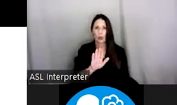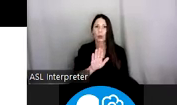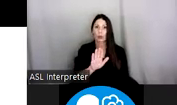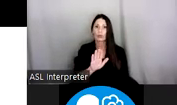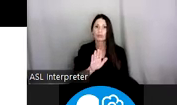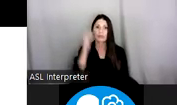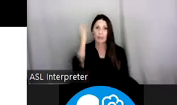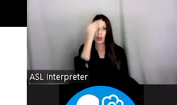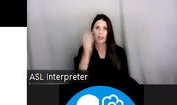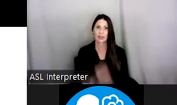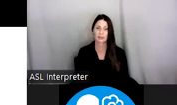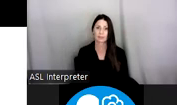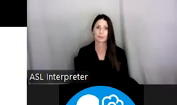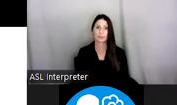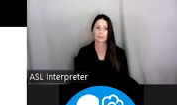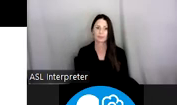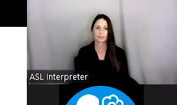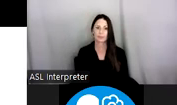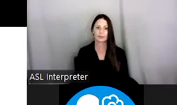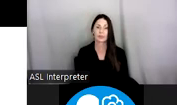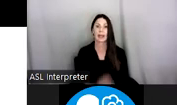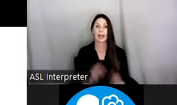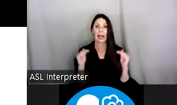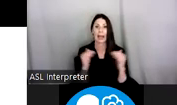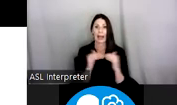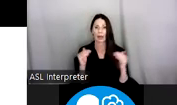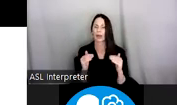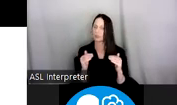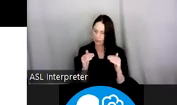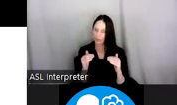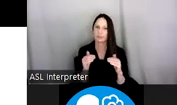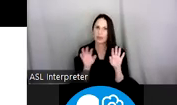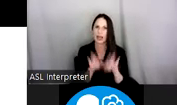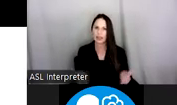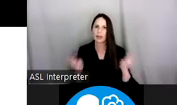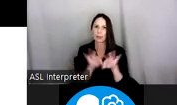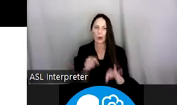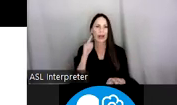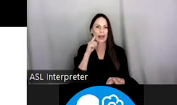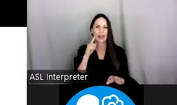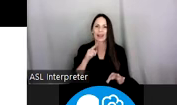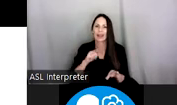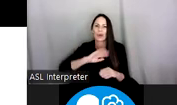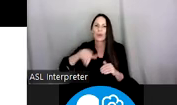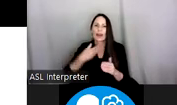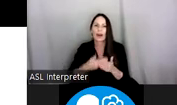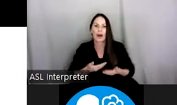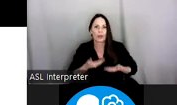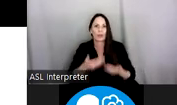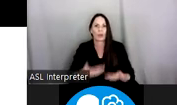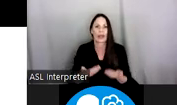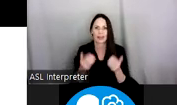thoughts on. So equity is absolutely important. I think we all bring that to the table